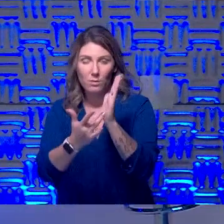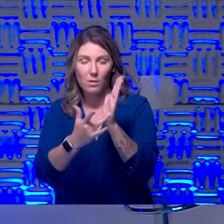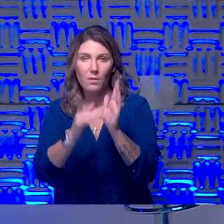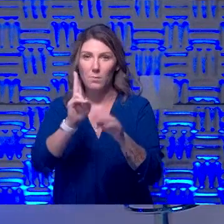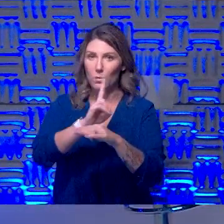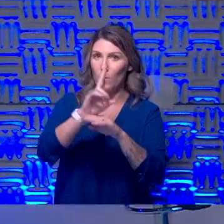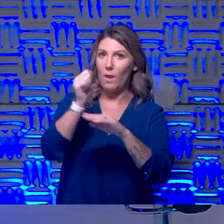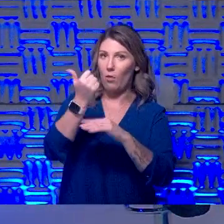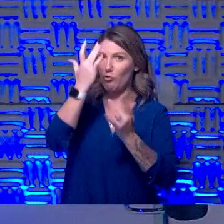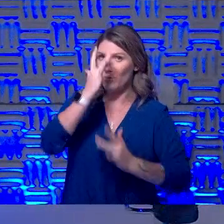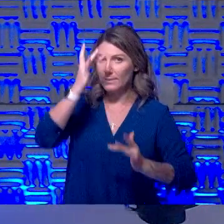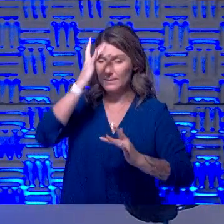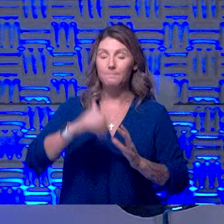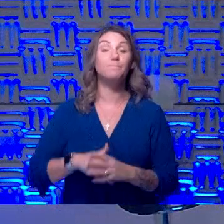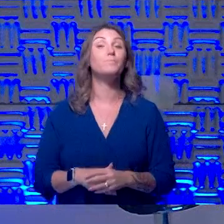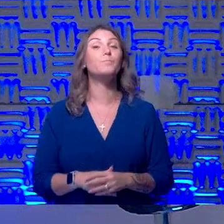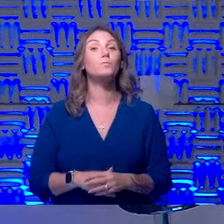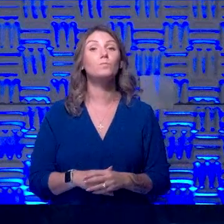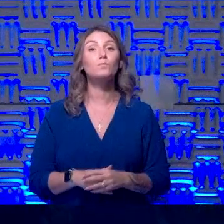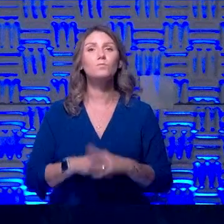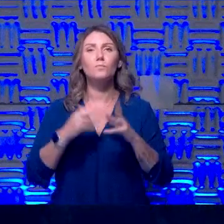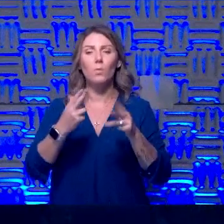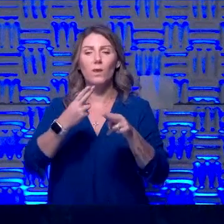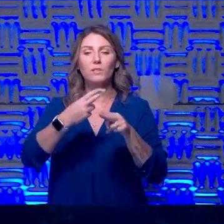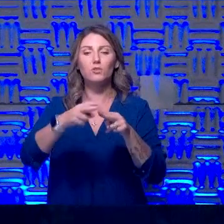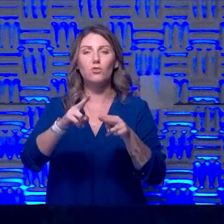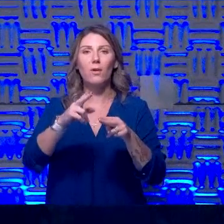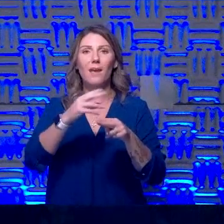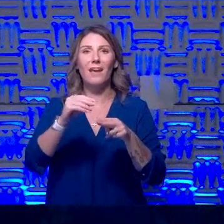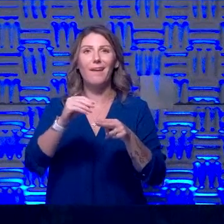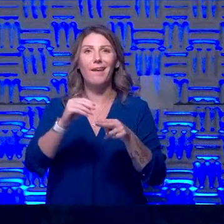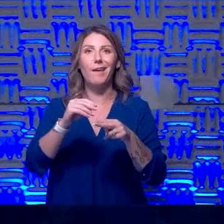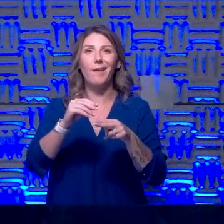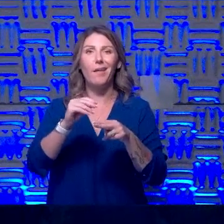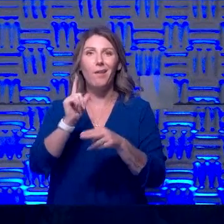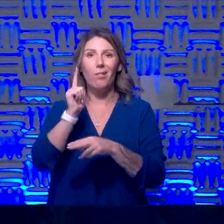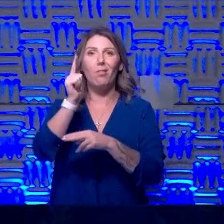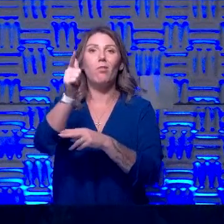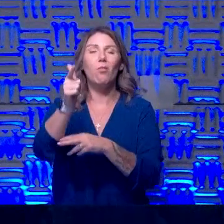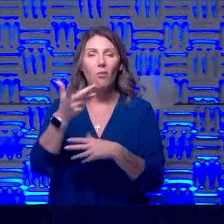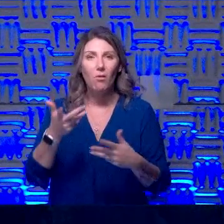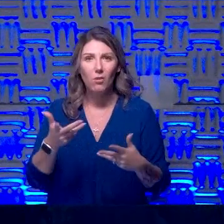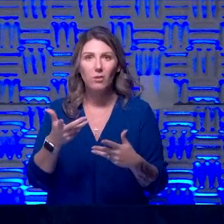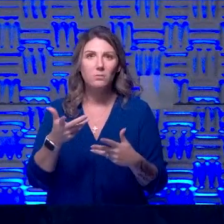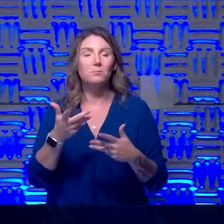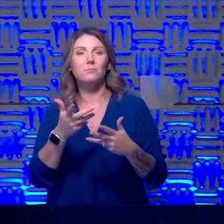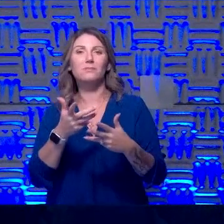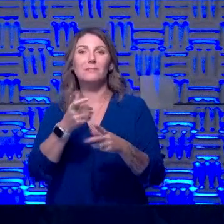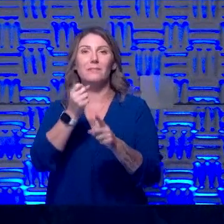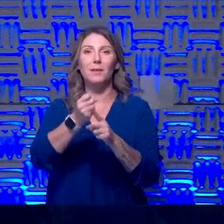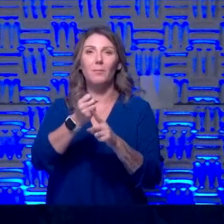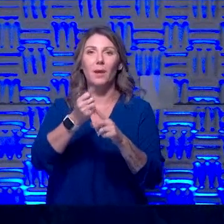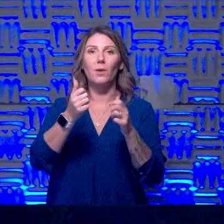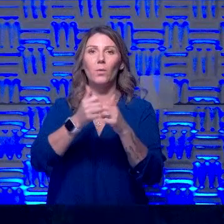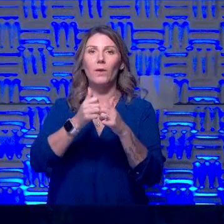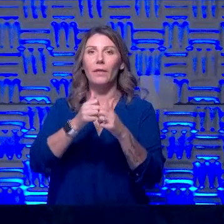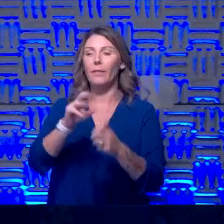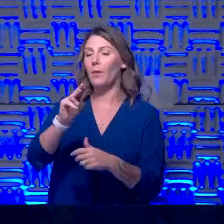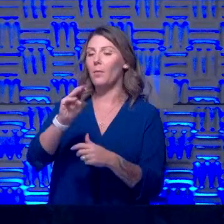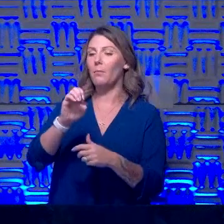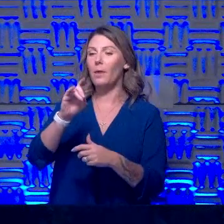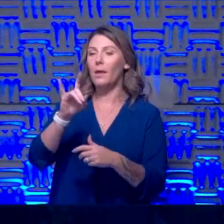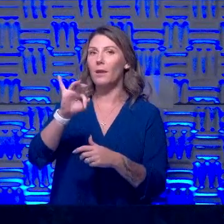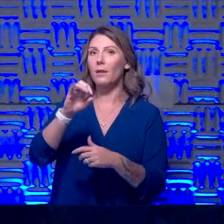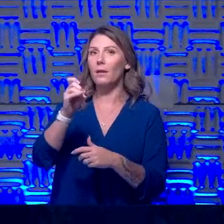well. What is the short and the long-term impact of Medicaid expansion on the Missouri side? And